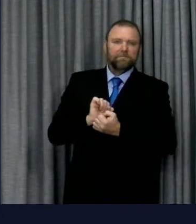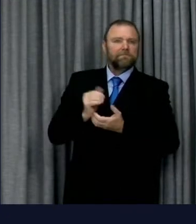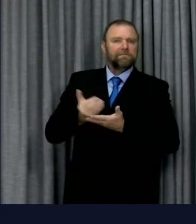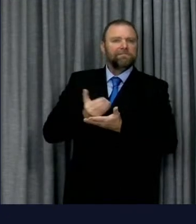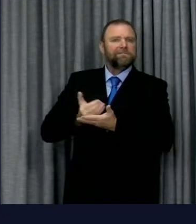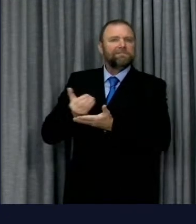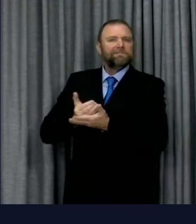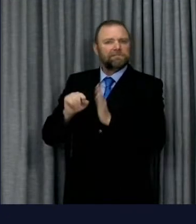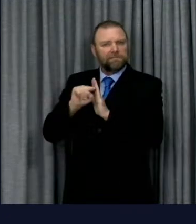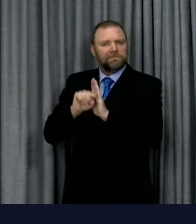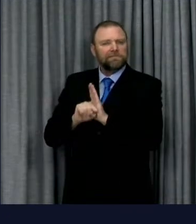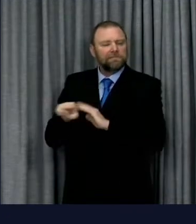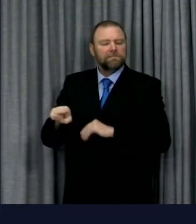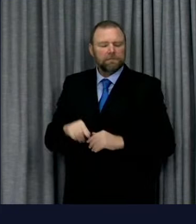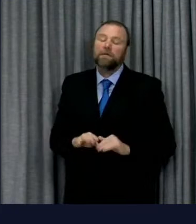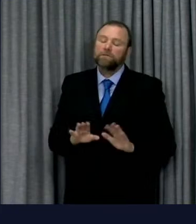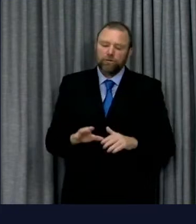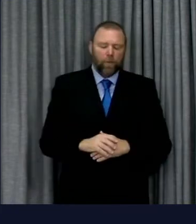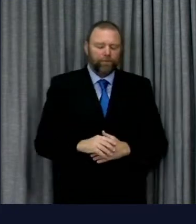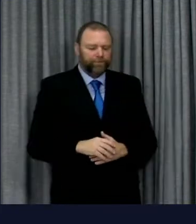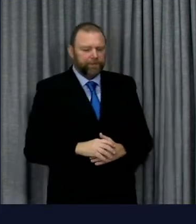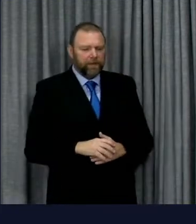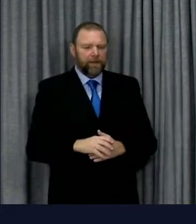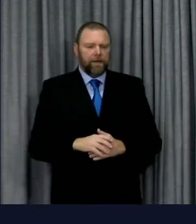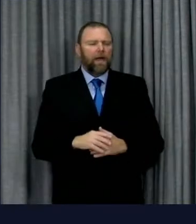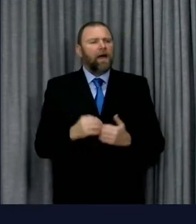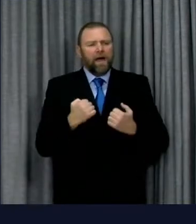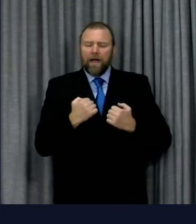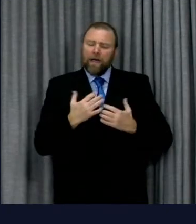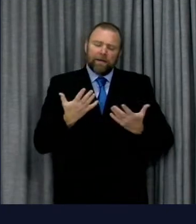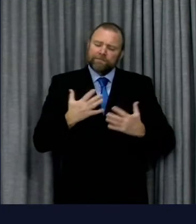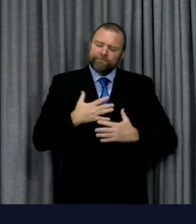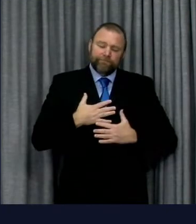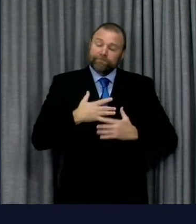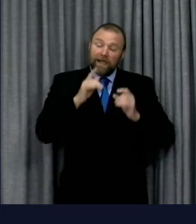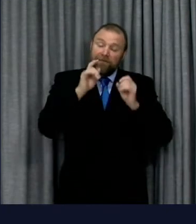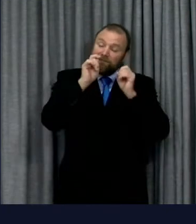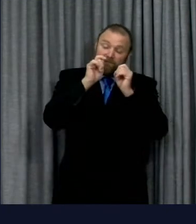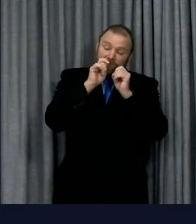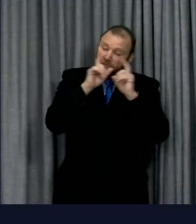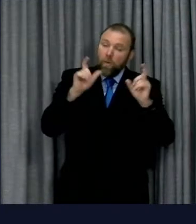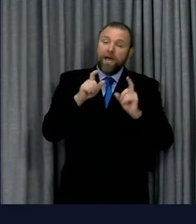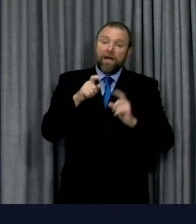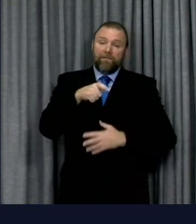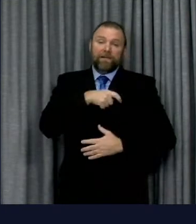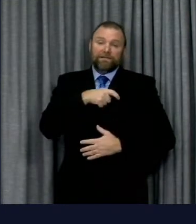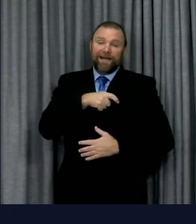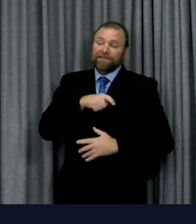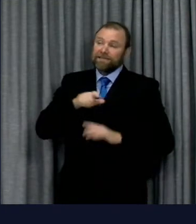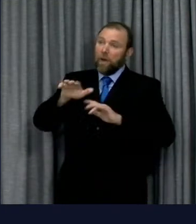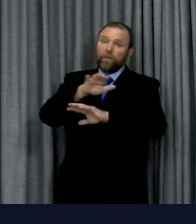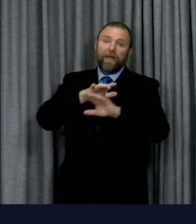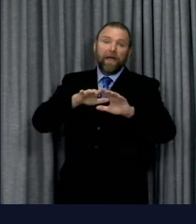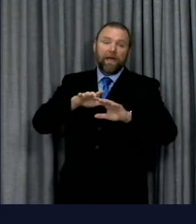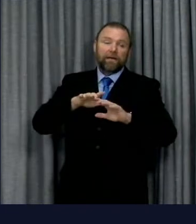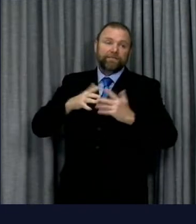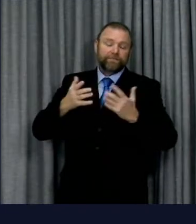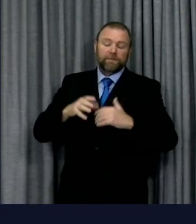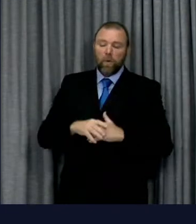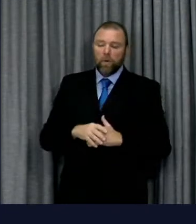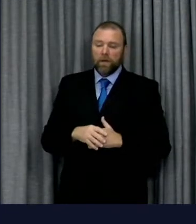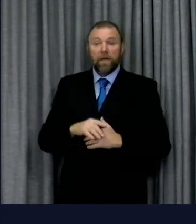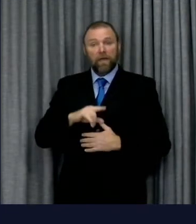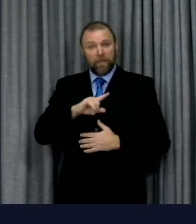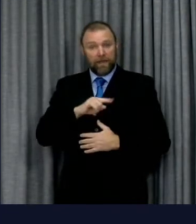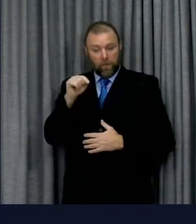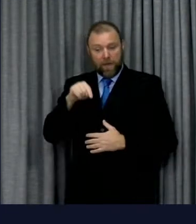to lift them. So I am acutely aware of the anxieties that causes people. It's why in Wales we